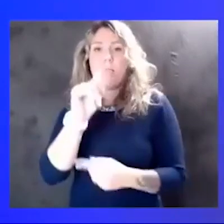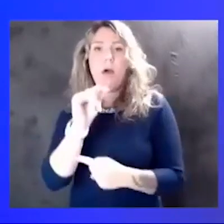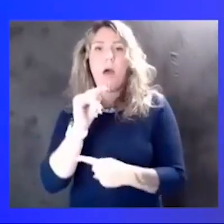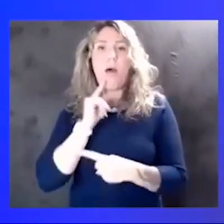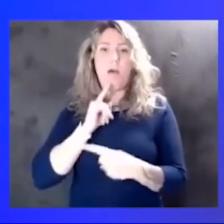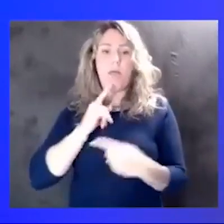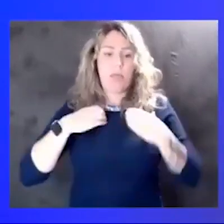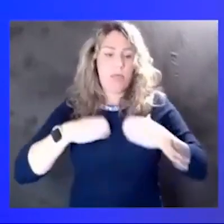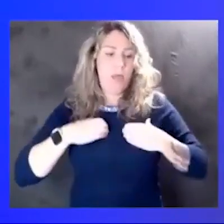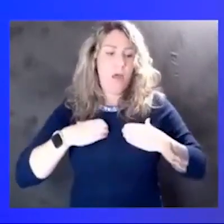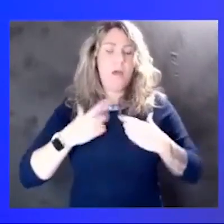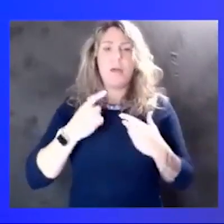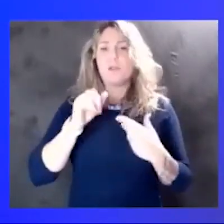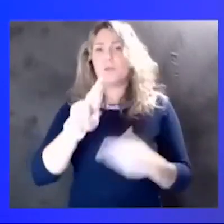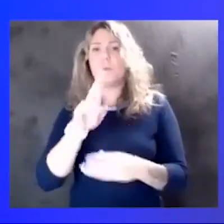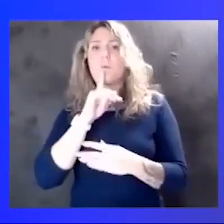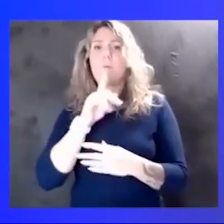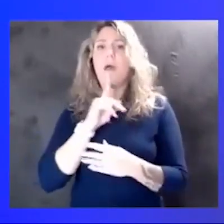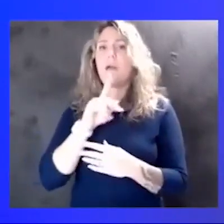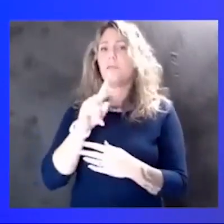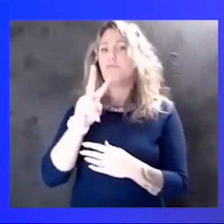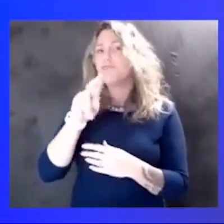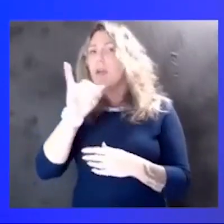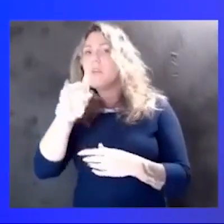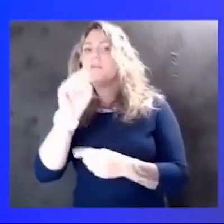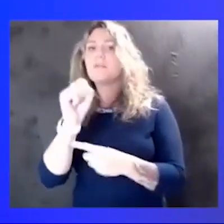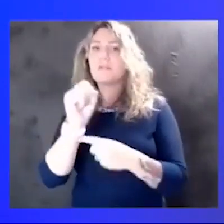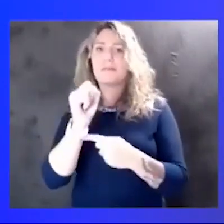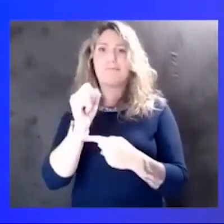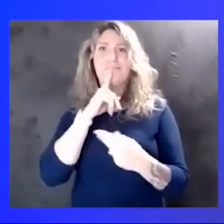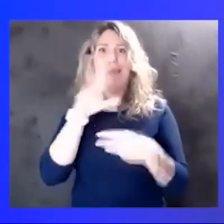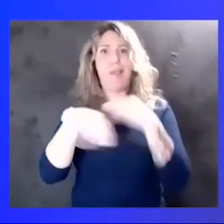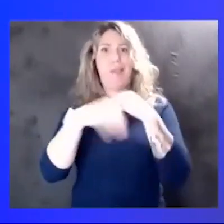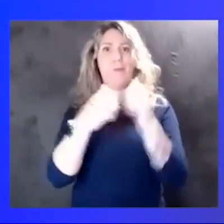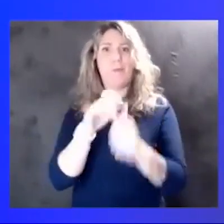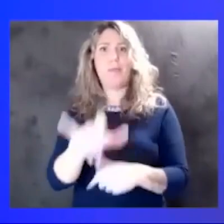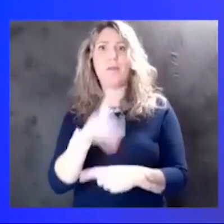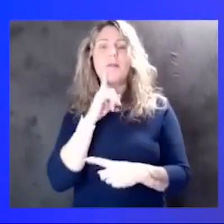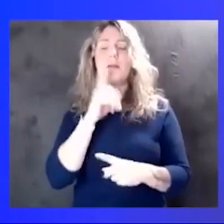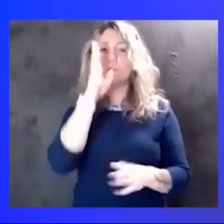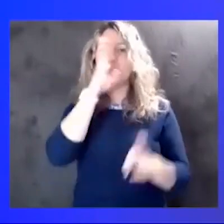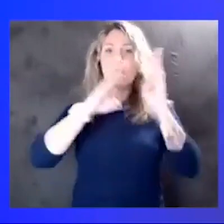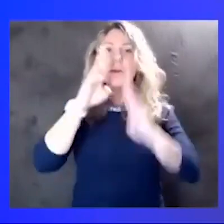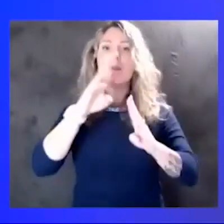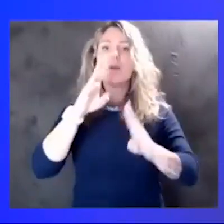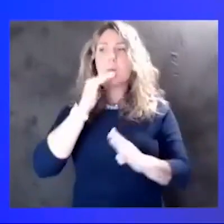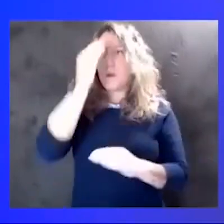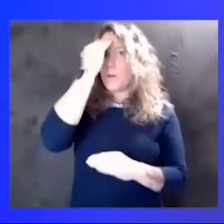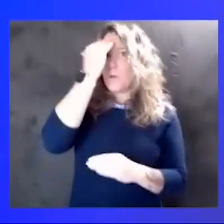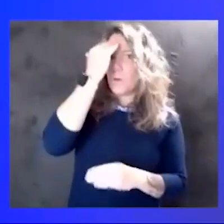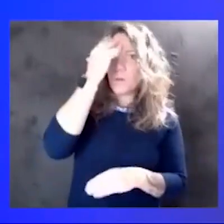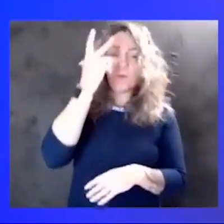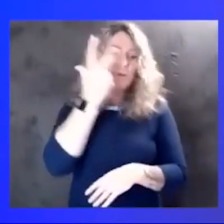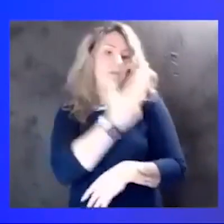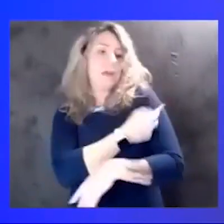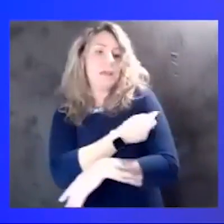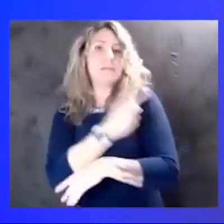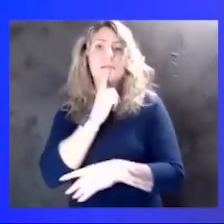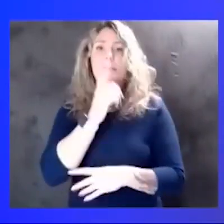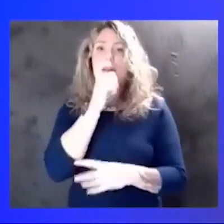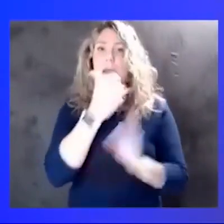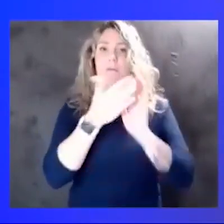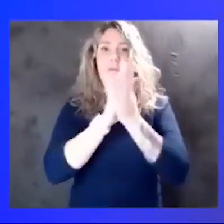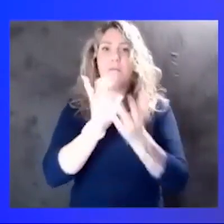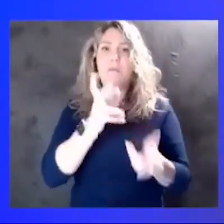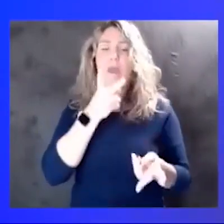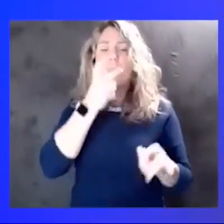my Graves on top of that? So I was worried. I knew as a vaccinated individual that I should not get as ill. So that was comforting.